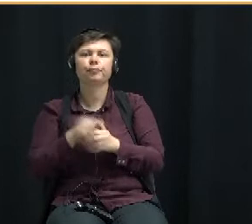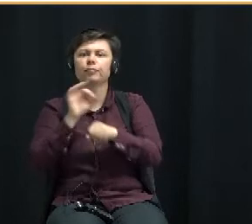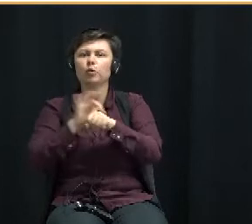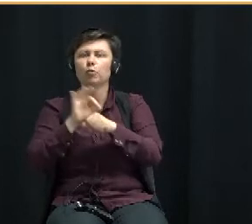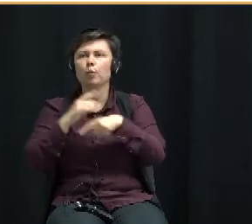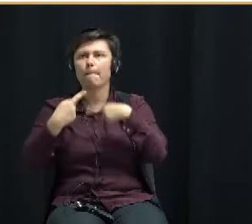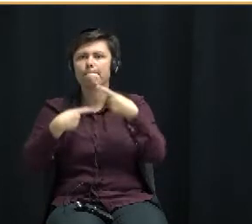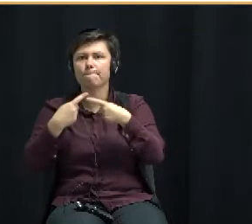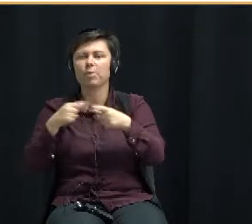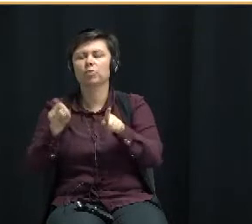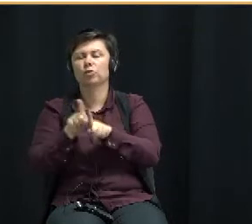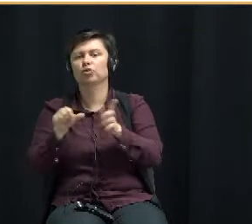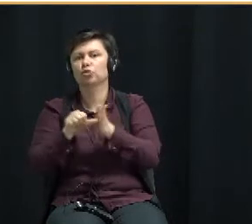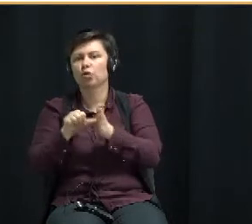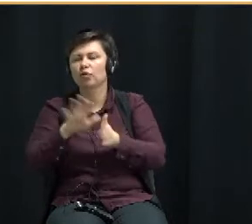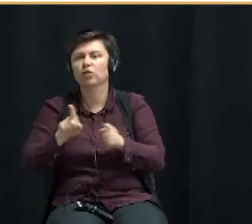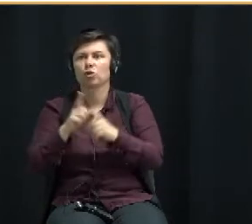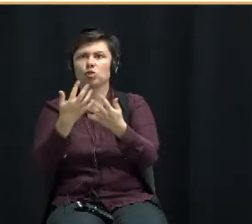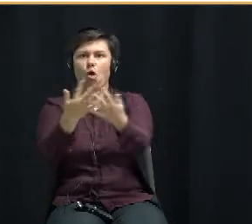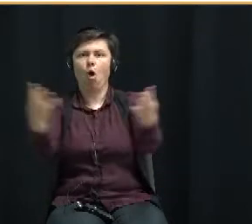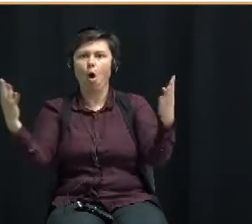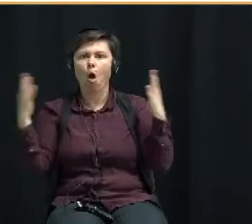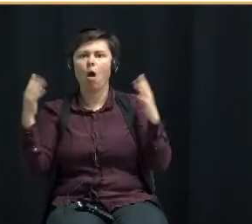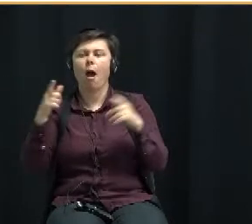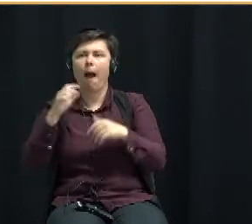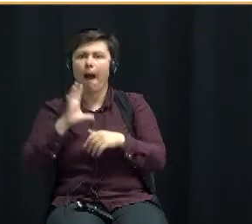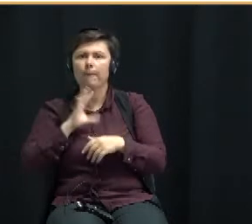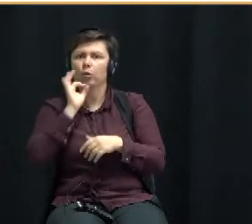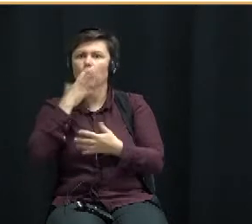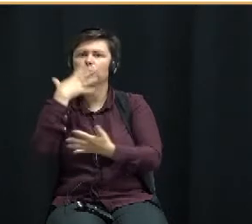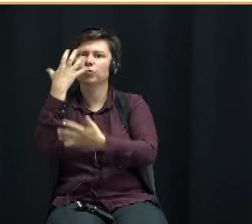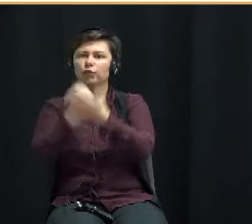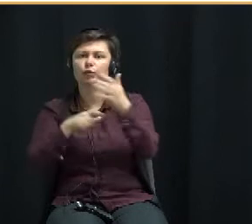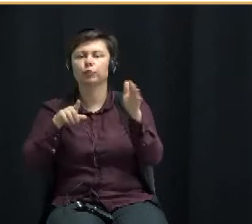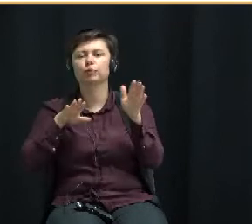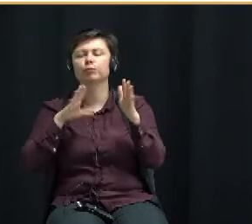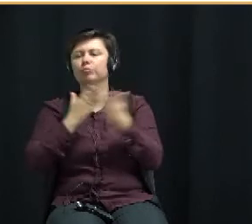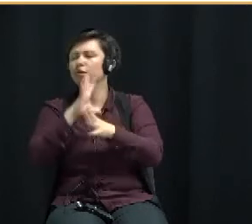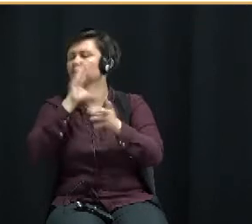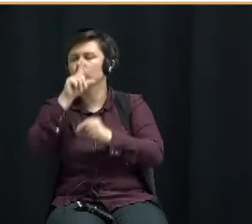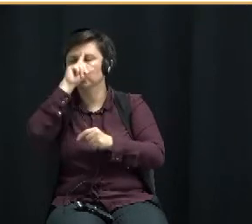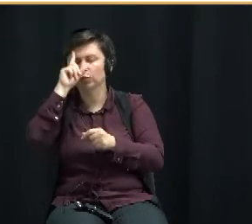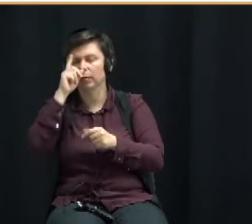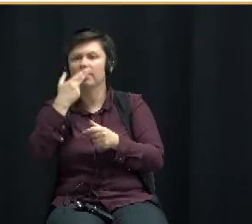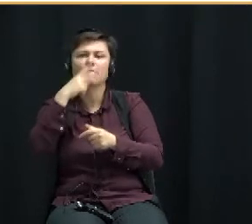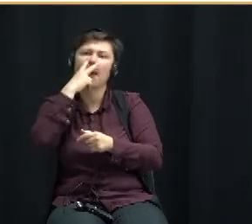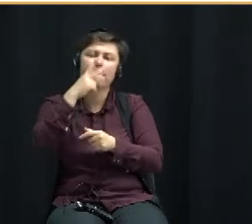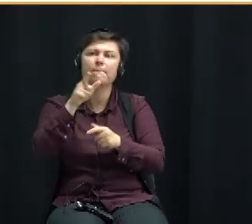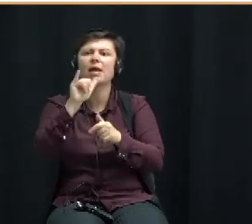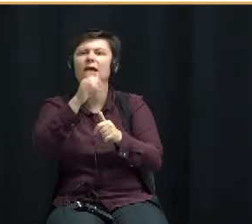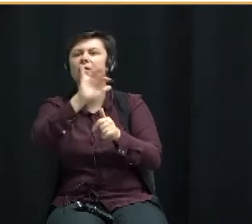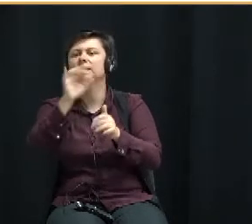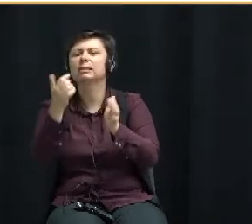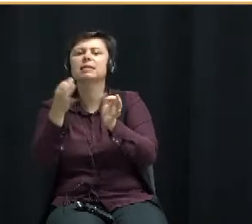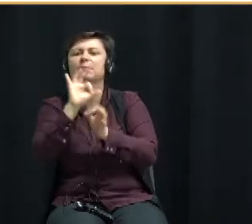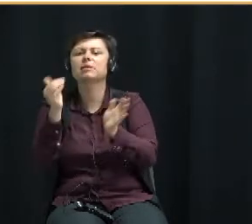the greatest extent possible without any special need for adaptation or specialized design. So we're talking